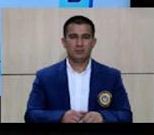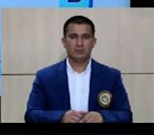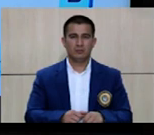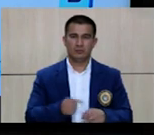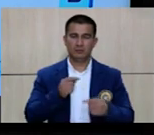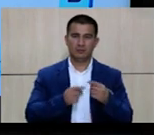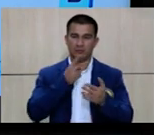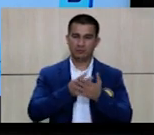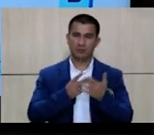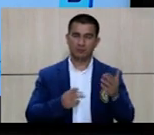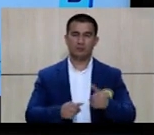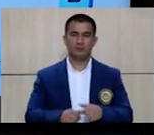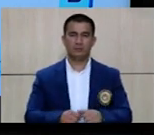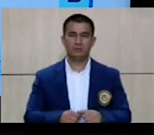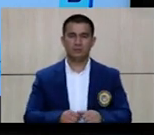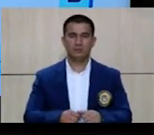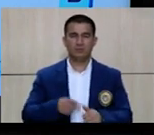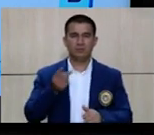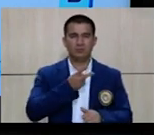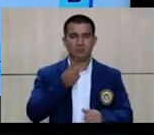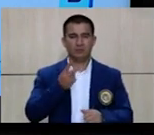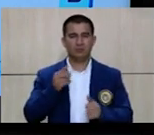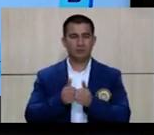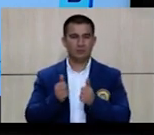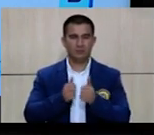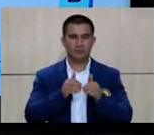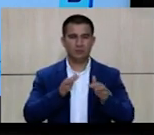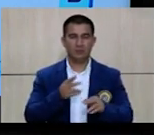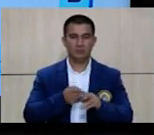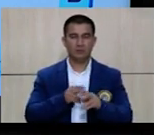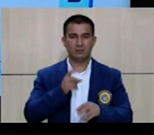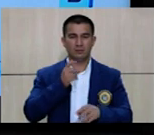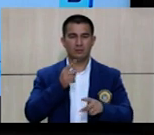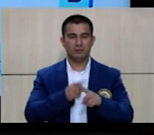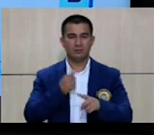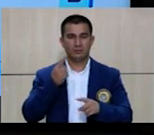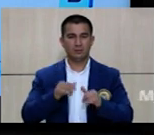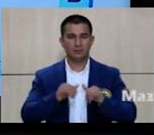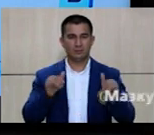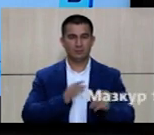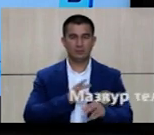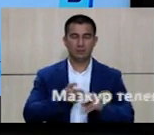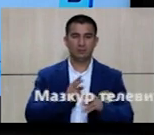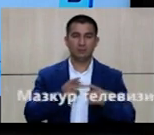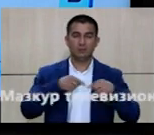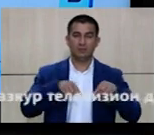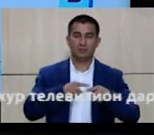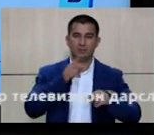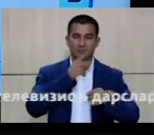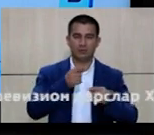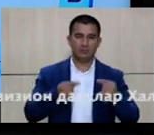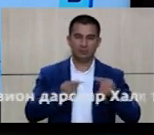Mana tenglamamiz. Uning iki tomonini x ko'paytirib x plus 1 ga ko'paytirib olib, quyidagi tenglamani hosil qildik.